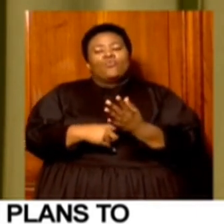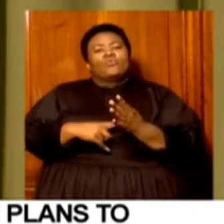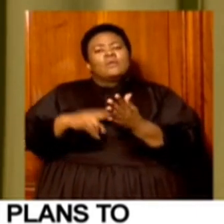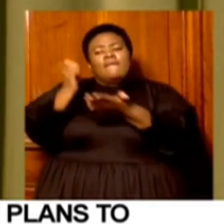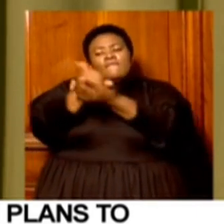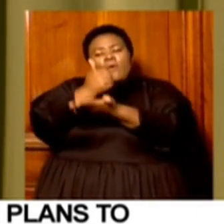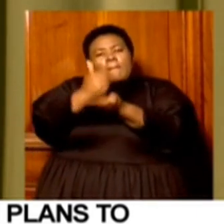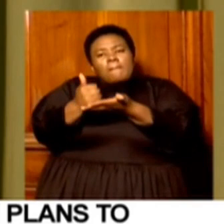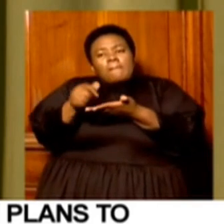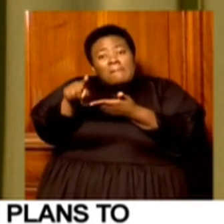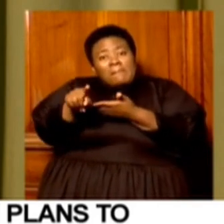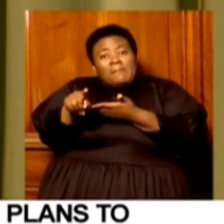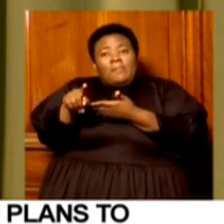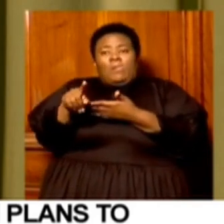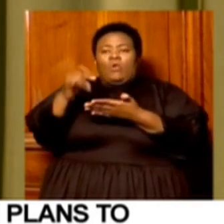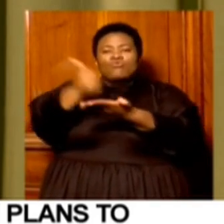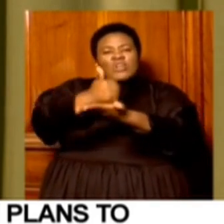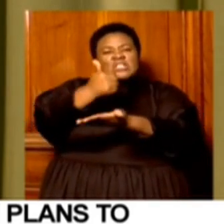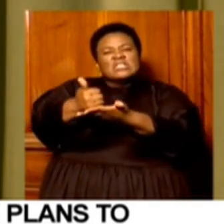regulating. What are we talking about?